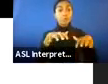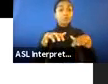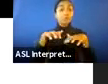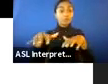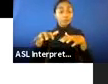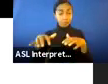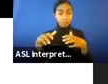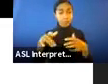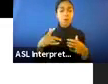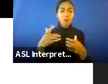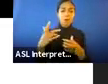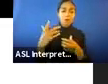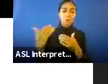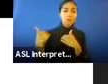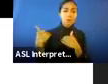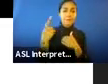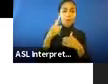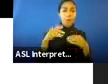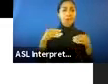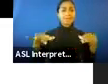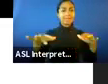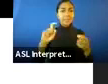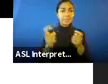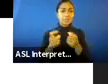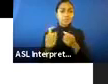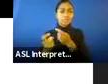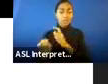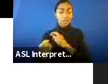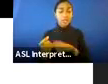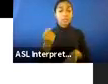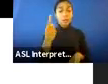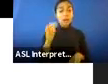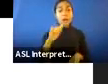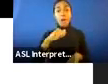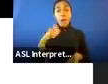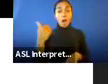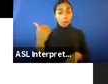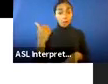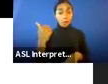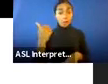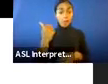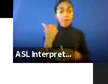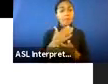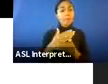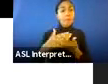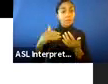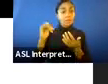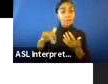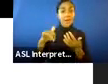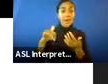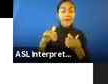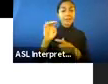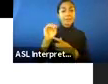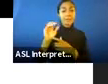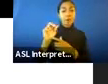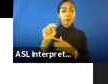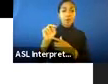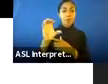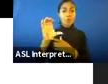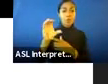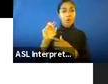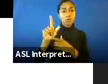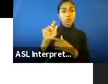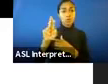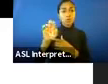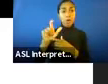other aspects of what we're calling this monocultural expansion also looks like logging and mining and rapid